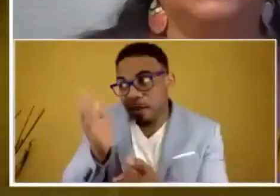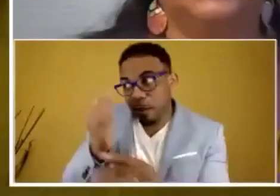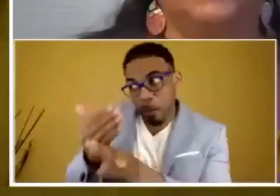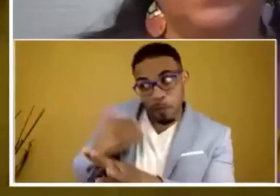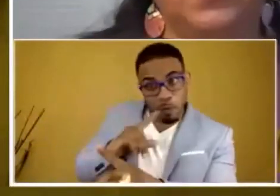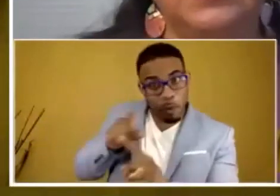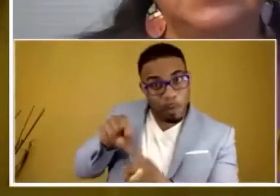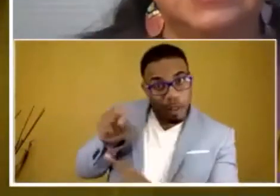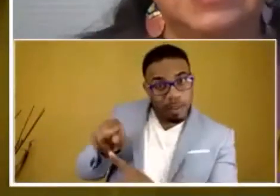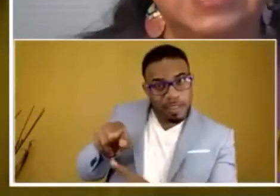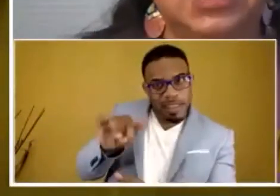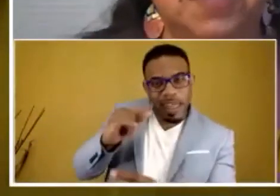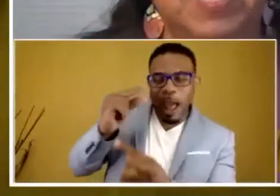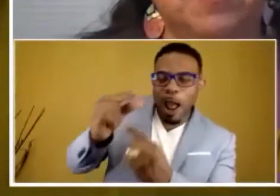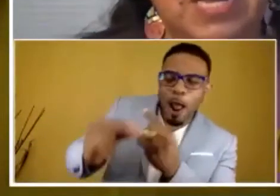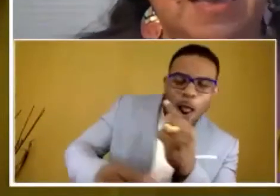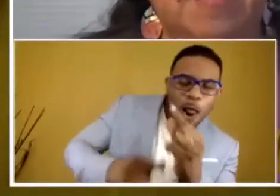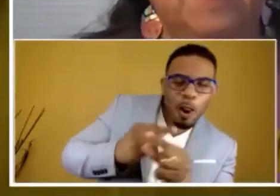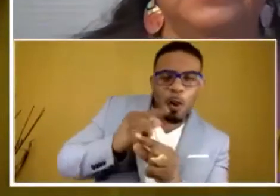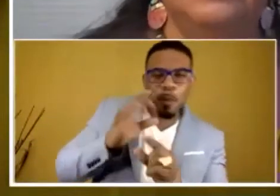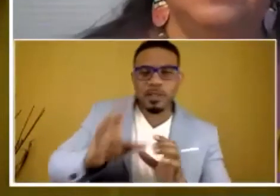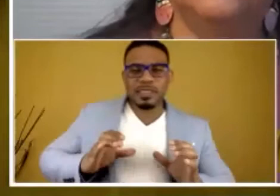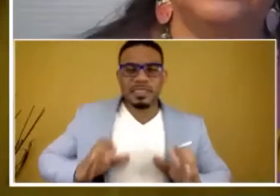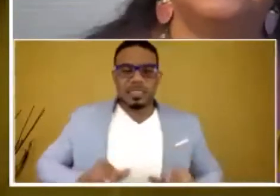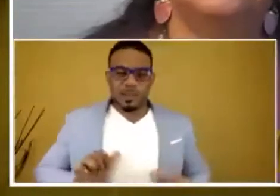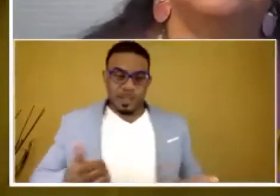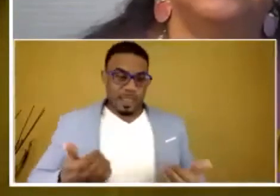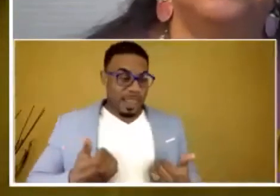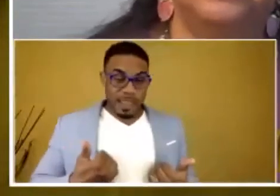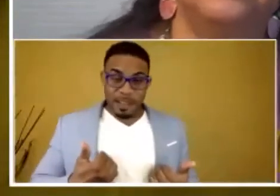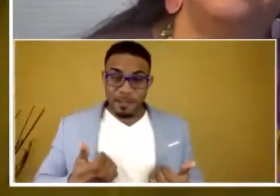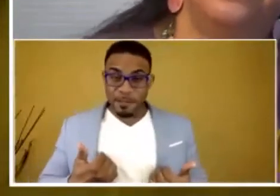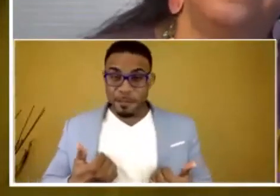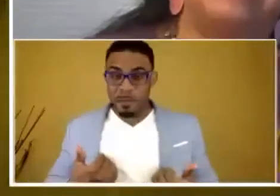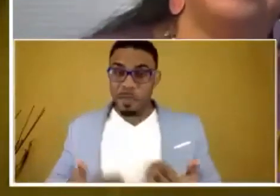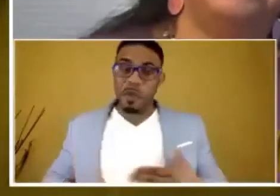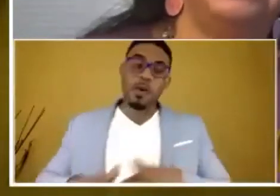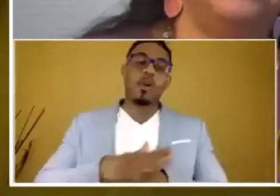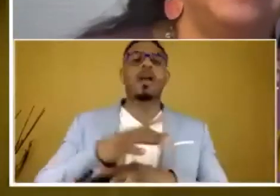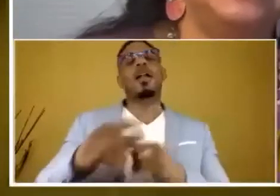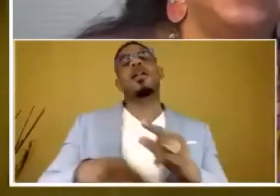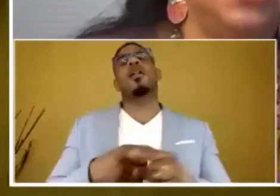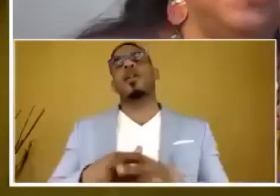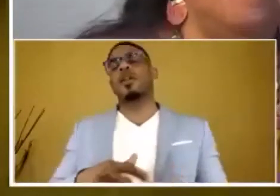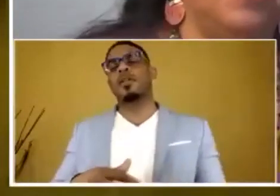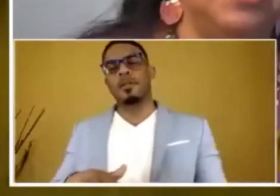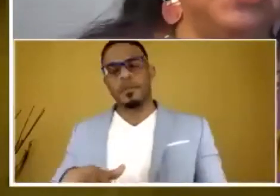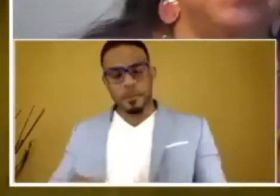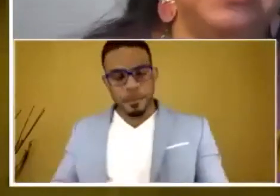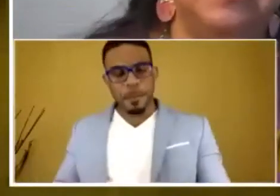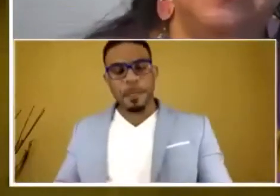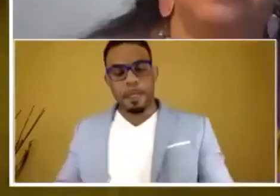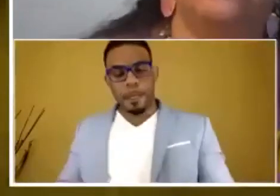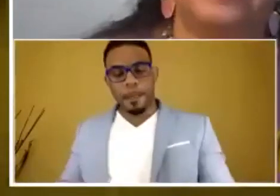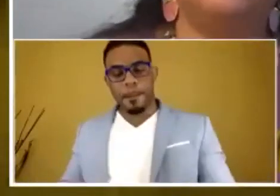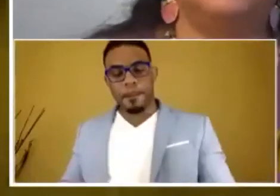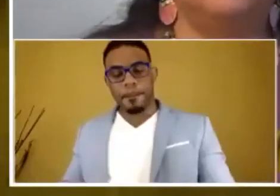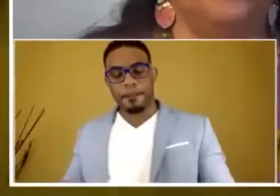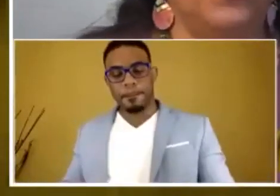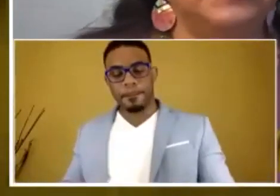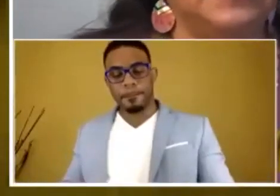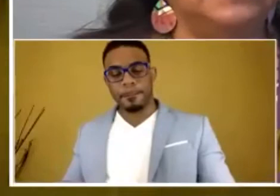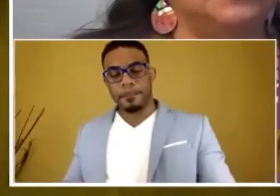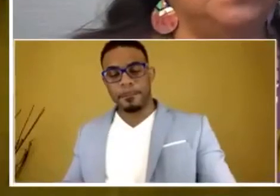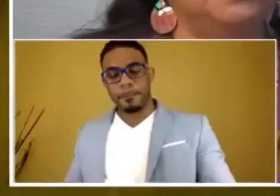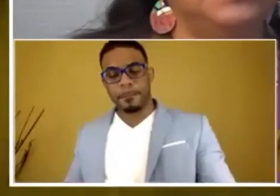about, that global citizenship that we have across this globe, around the militarization of our country, around